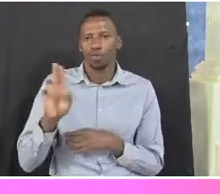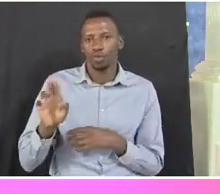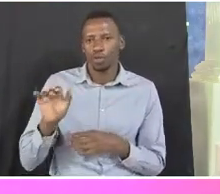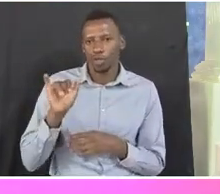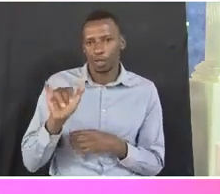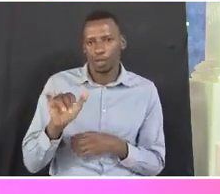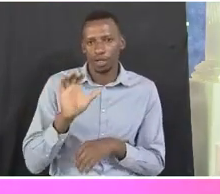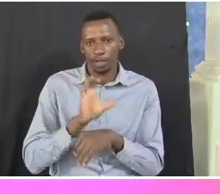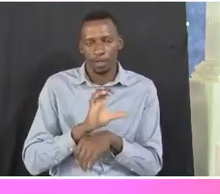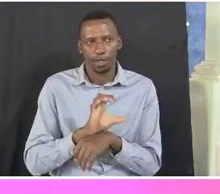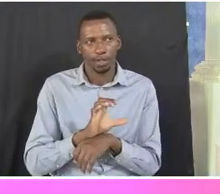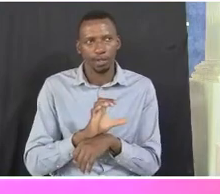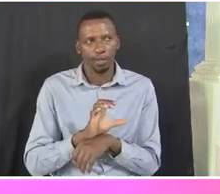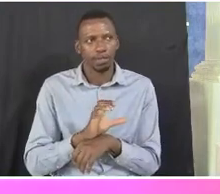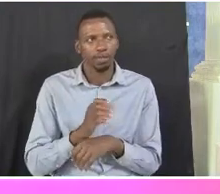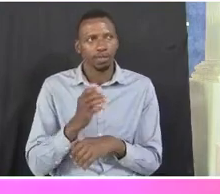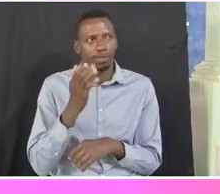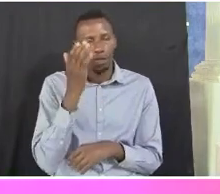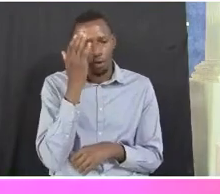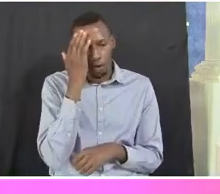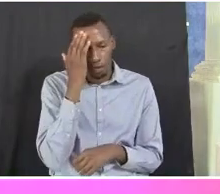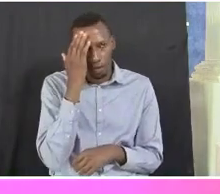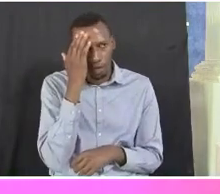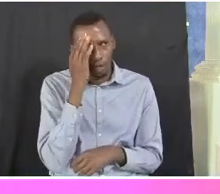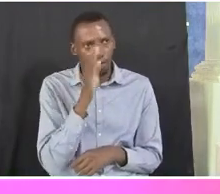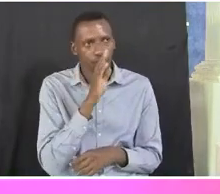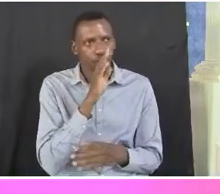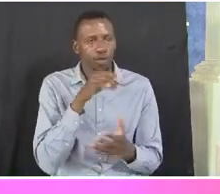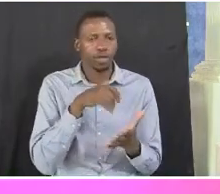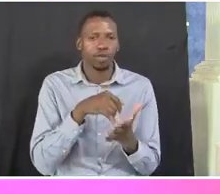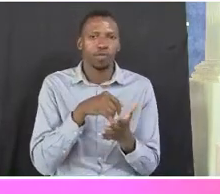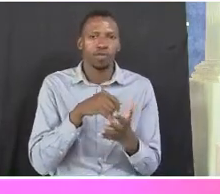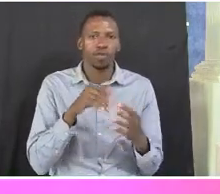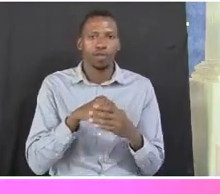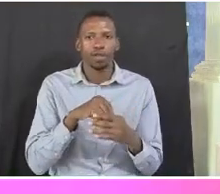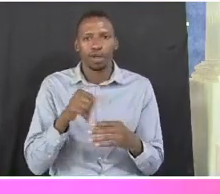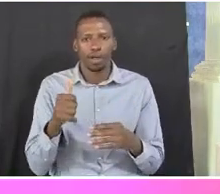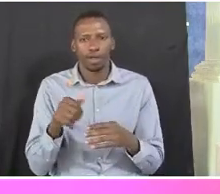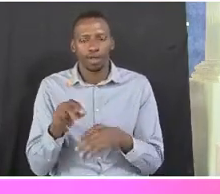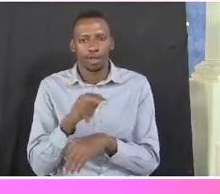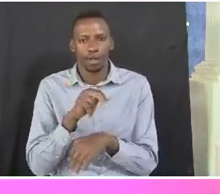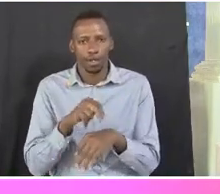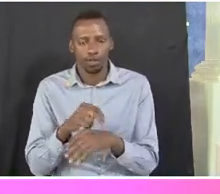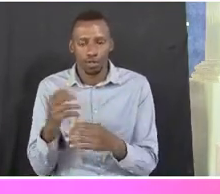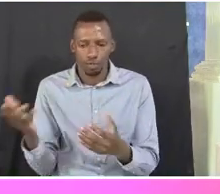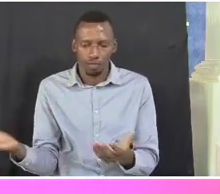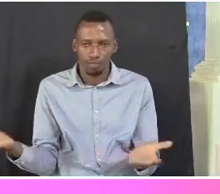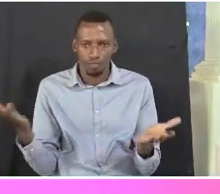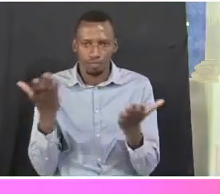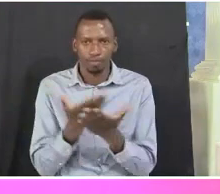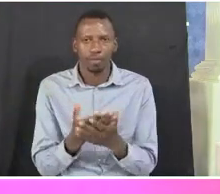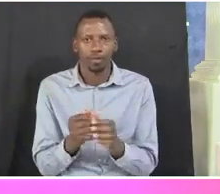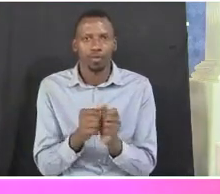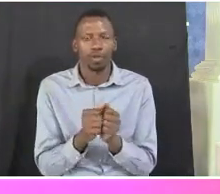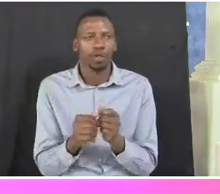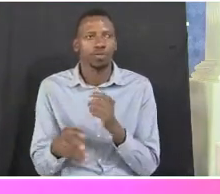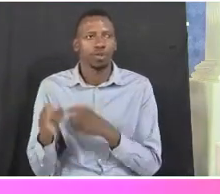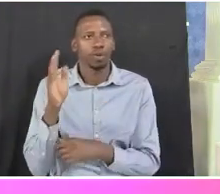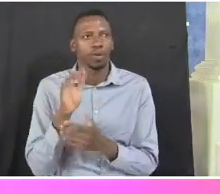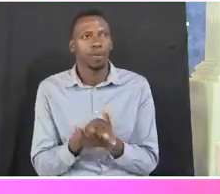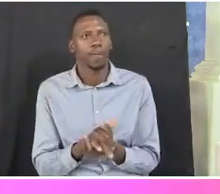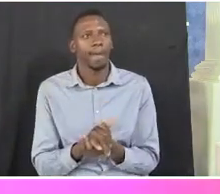that church of Israel to get involved in the other nations to bring them together to God.